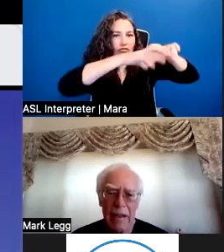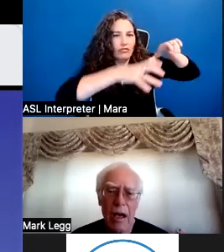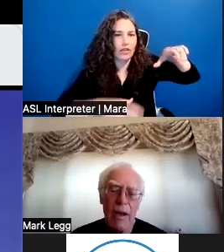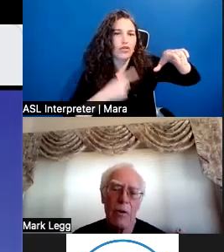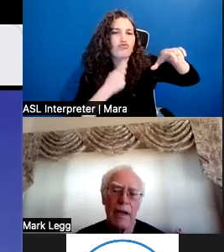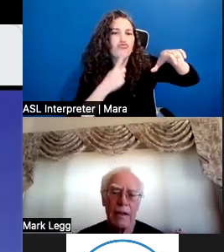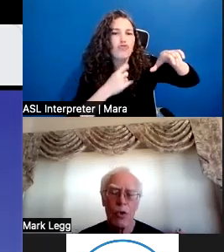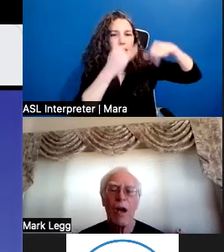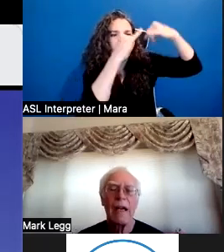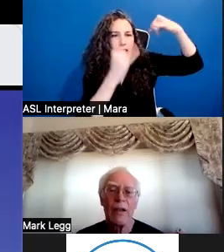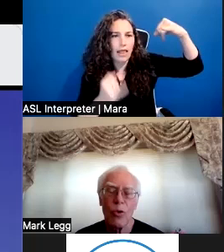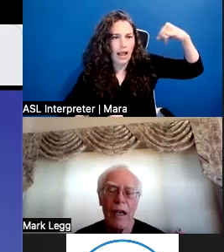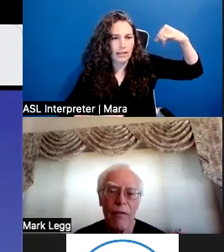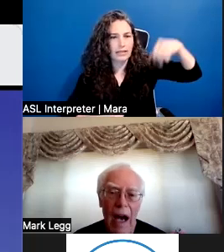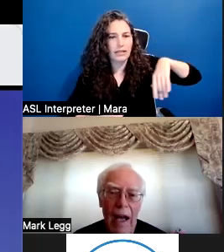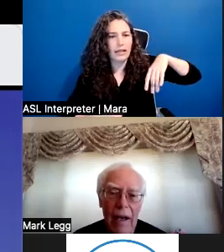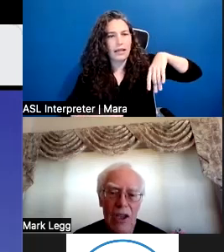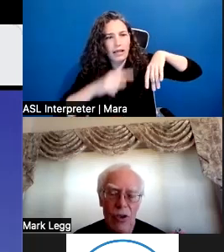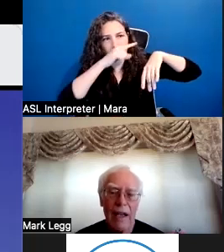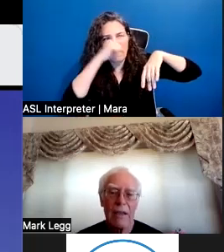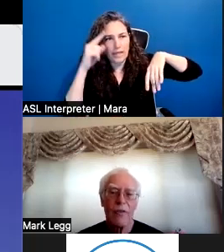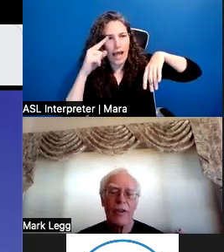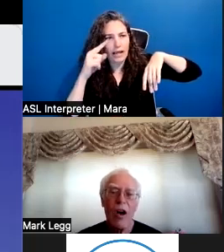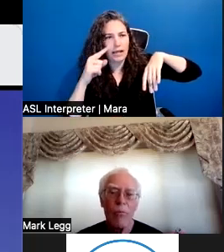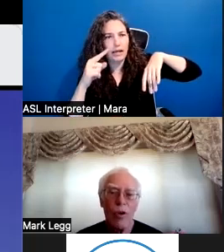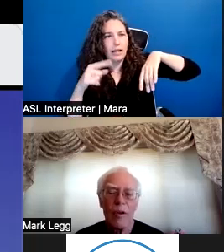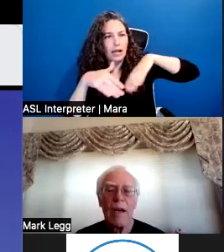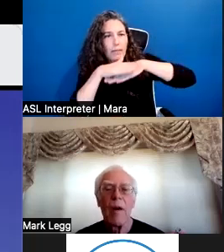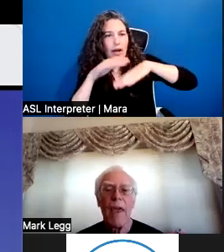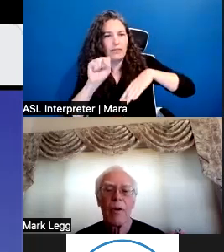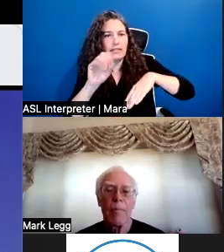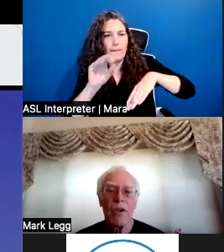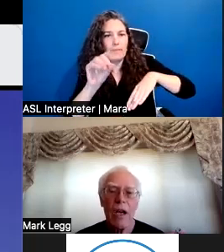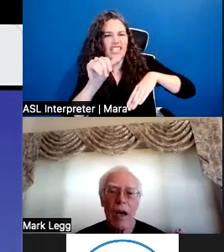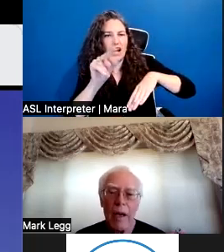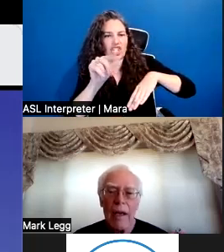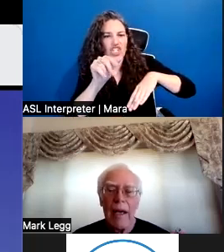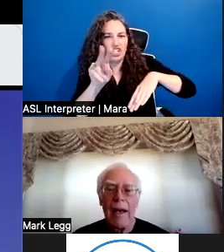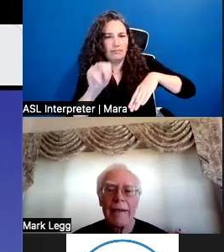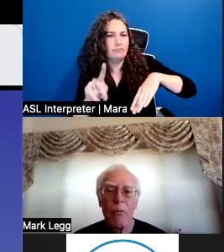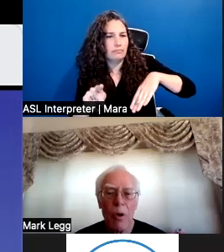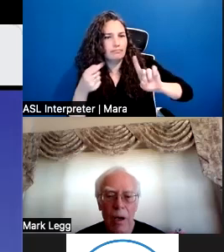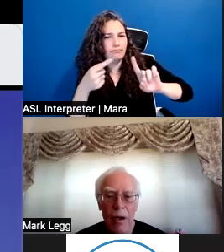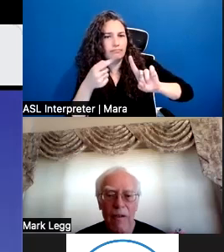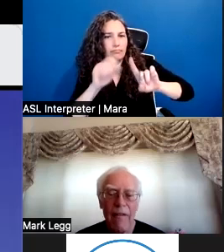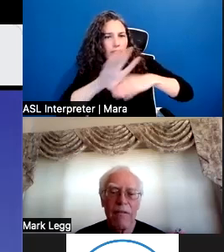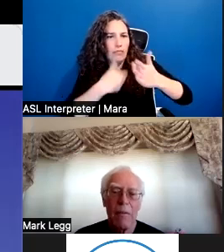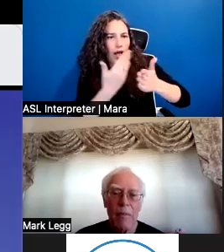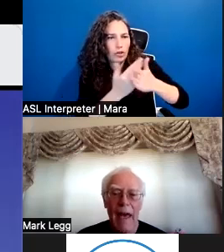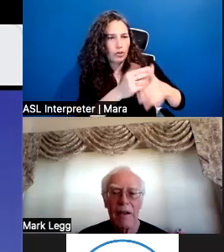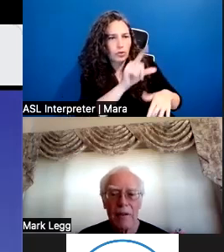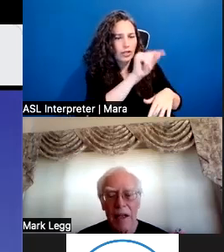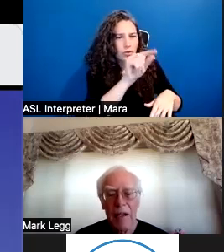think in all there were like 20 or 25 strike slip faults, all moved, but they were pushed up. And I said, whoa, if I